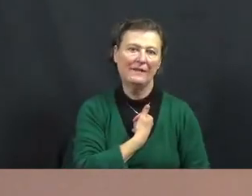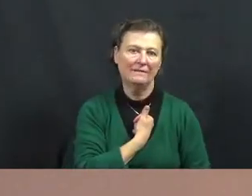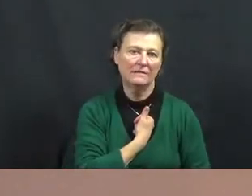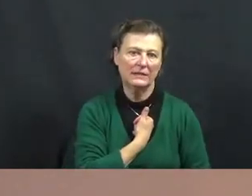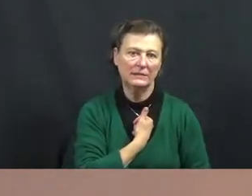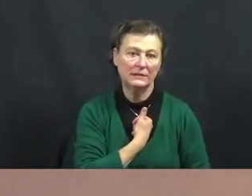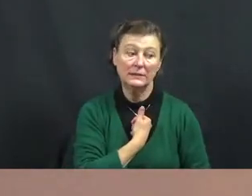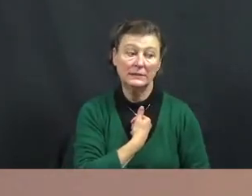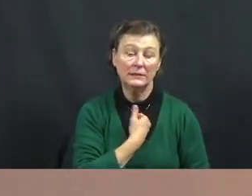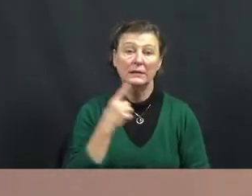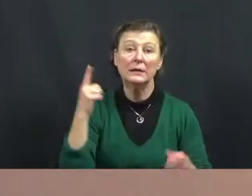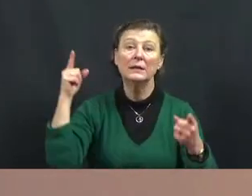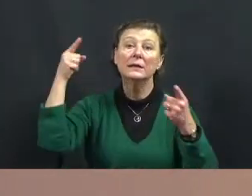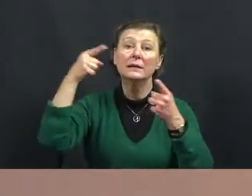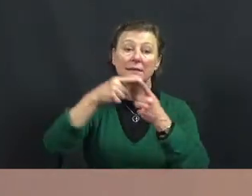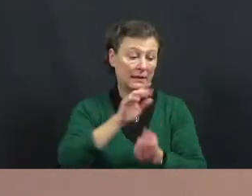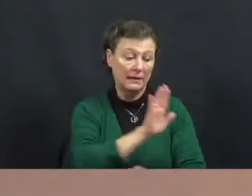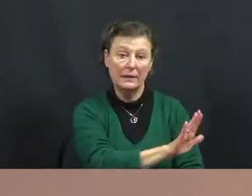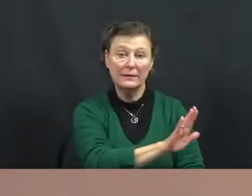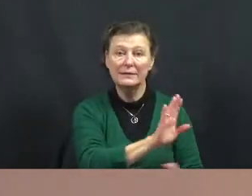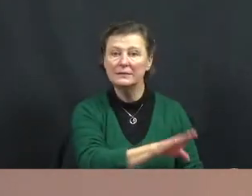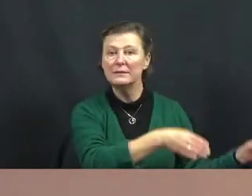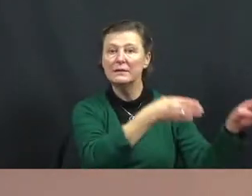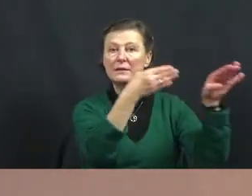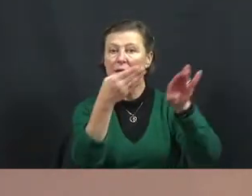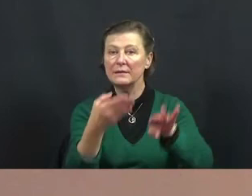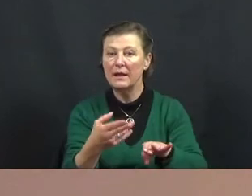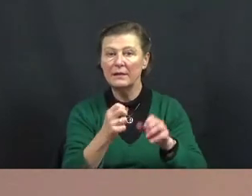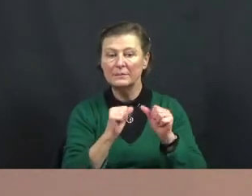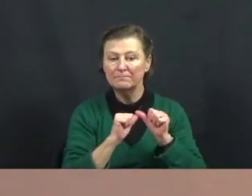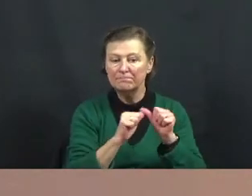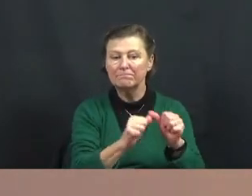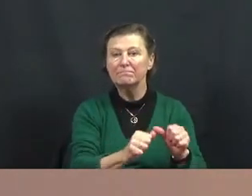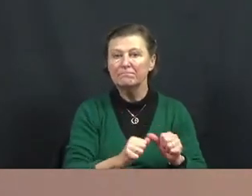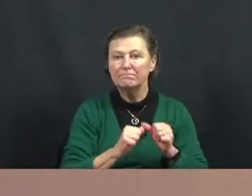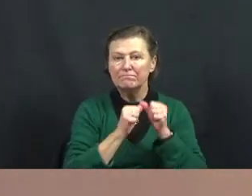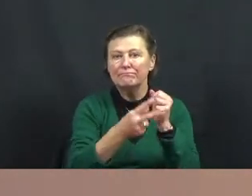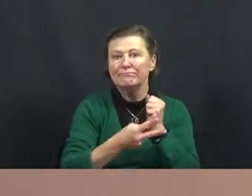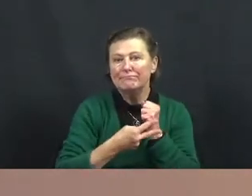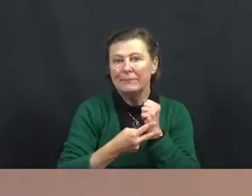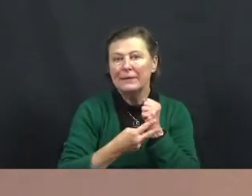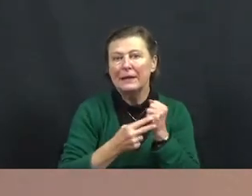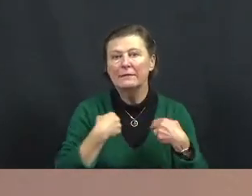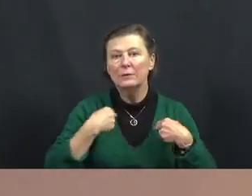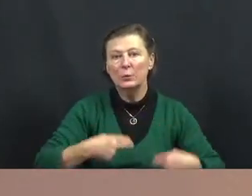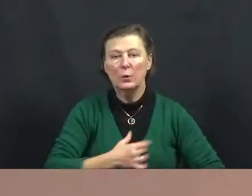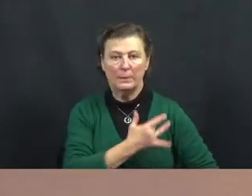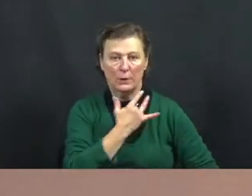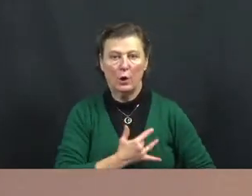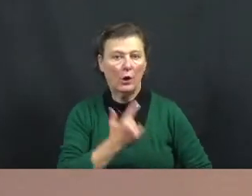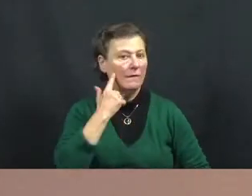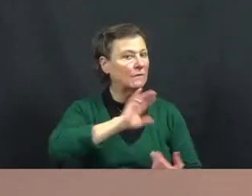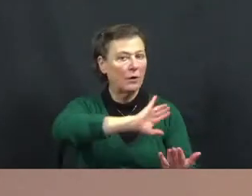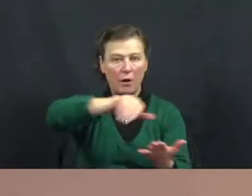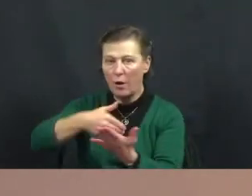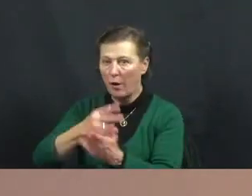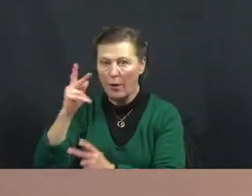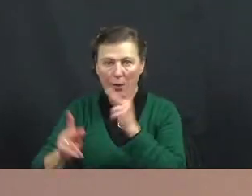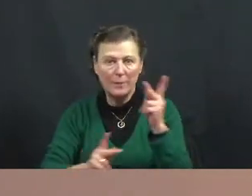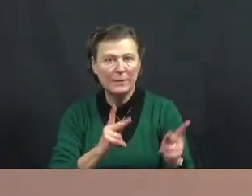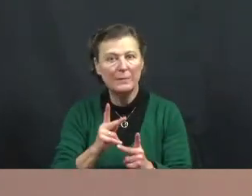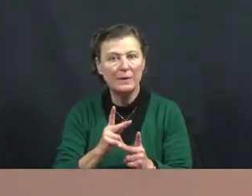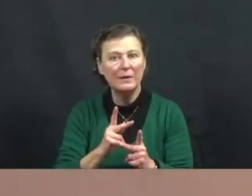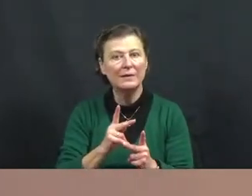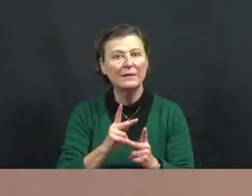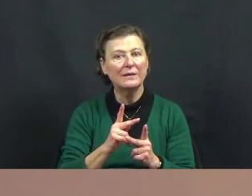But until his death, he preserved the human heart for all people, a parent's heart